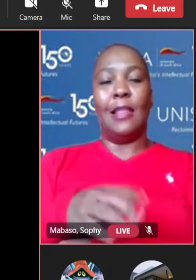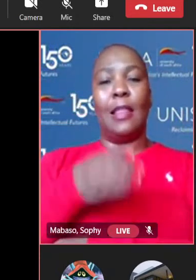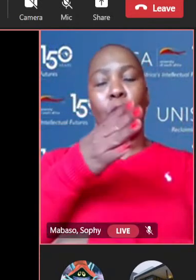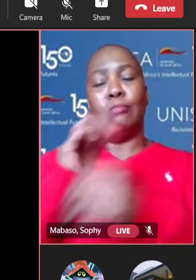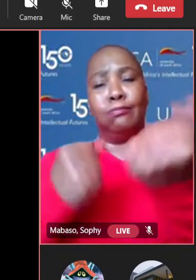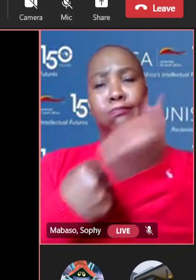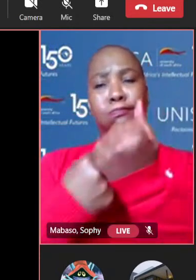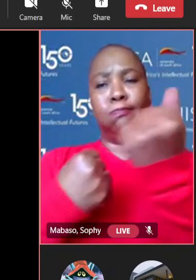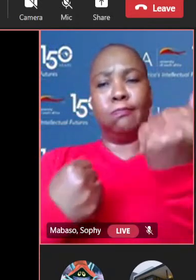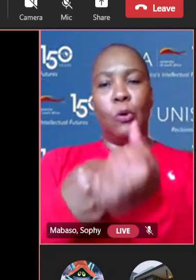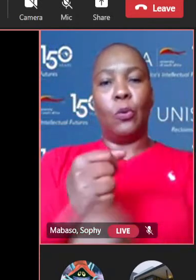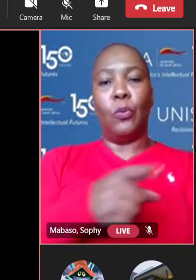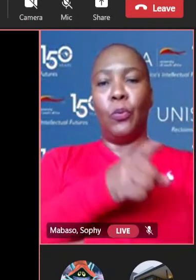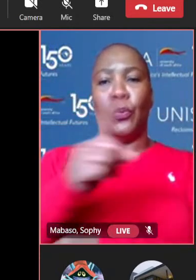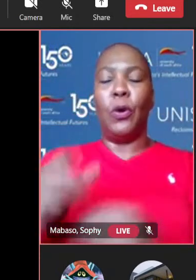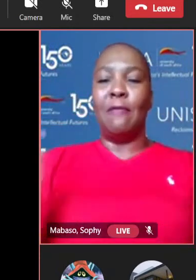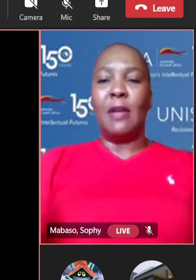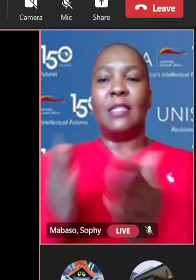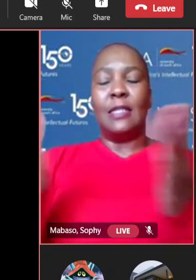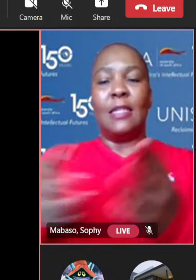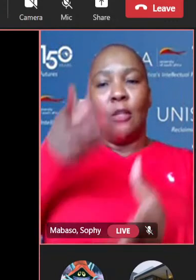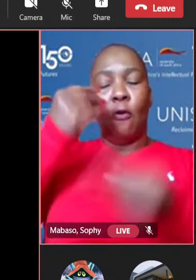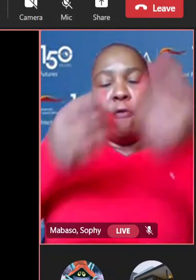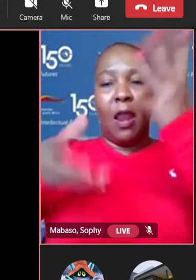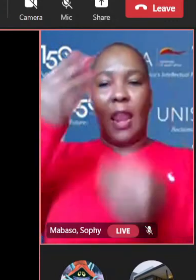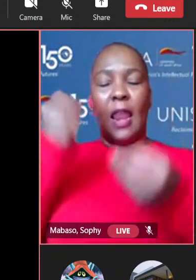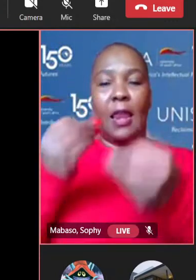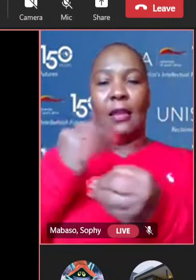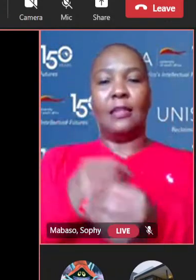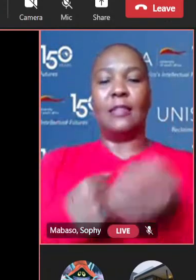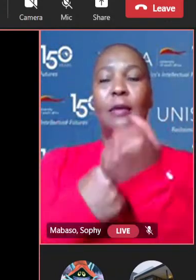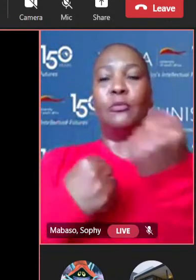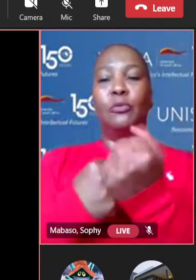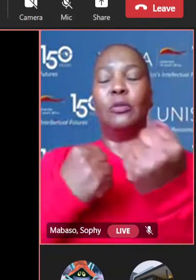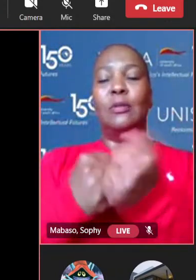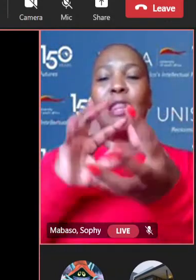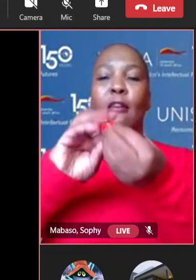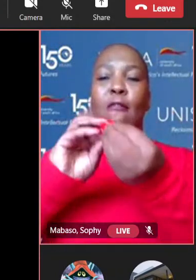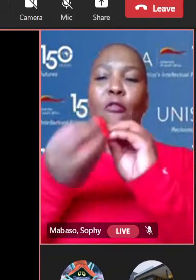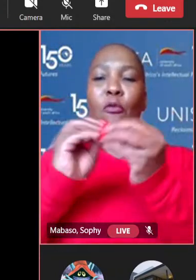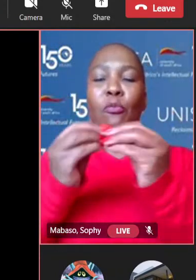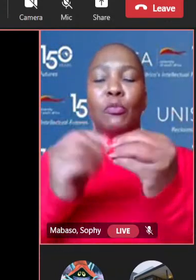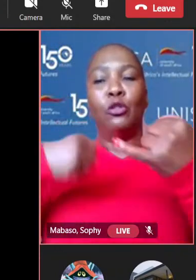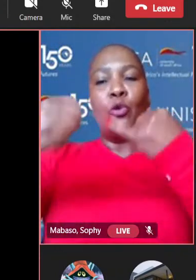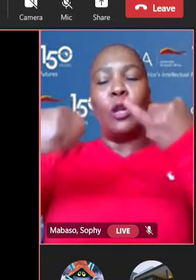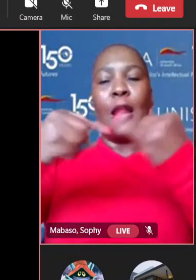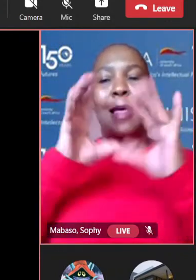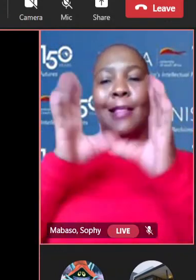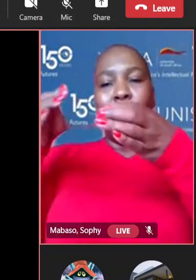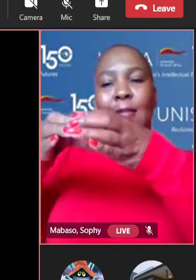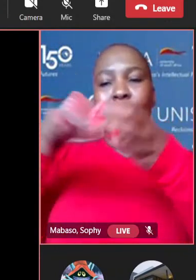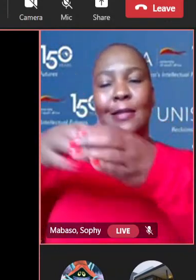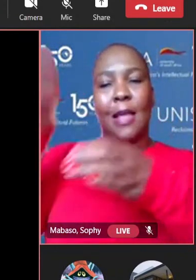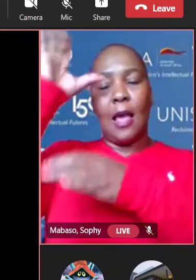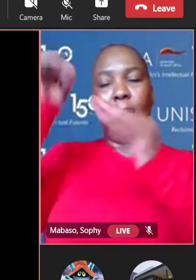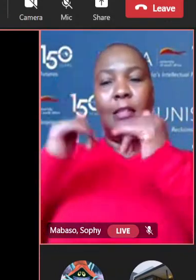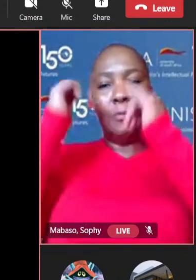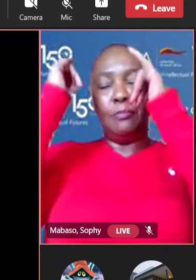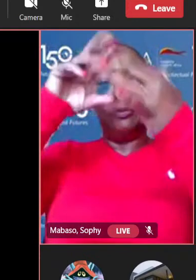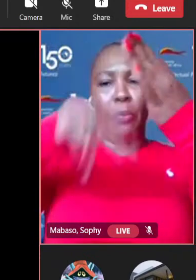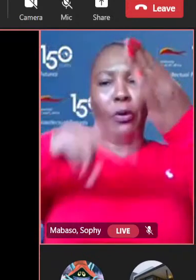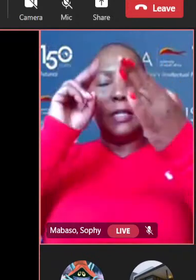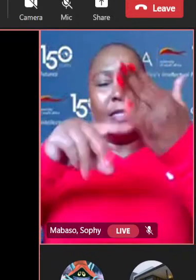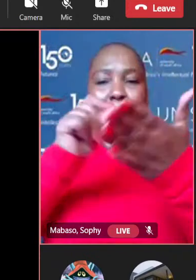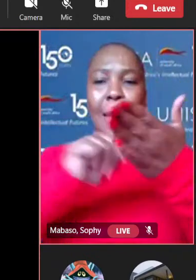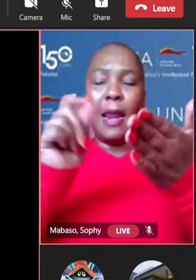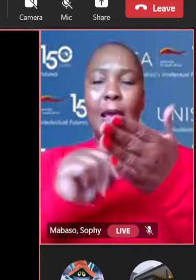is provided by facilitation of learning. This support could be in the form of tutorial classes, academic literacy support. There will